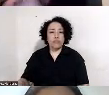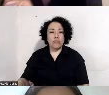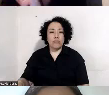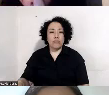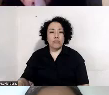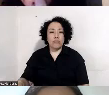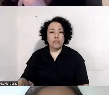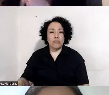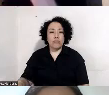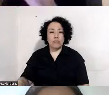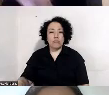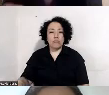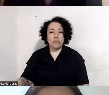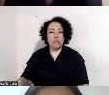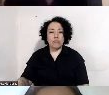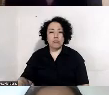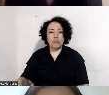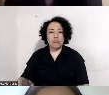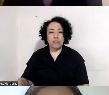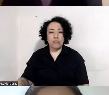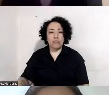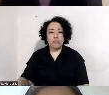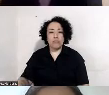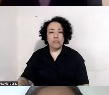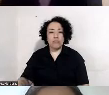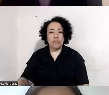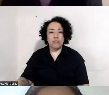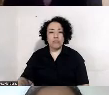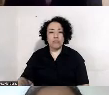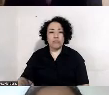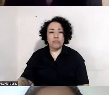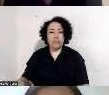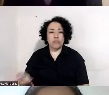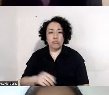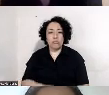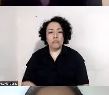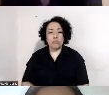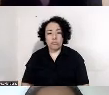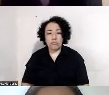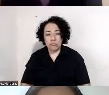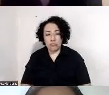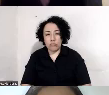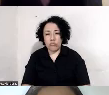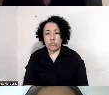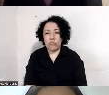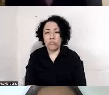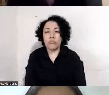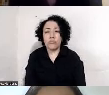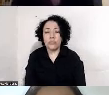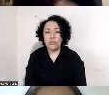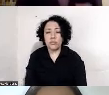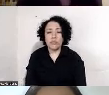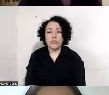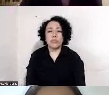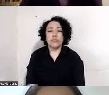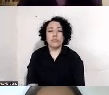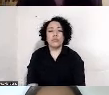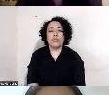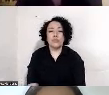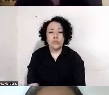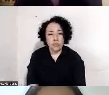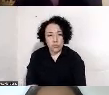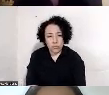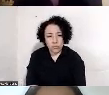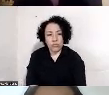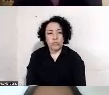work with others. And many of these students started their own clubs when there wasn't a club that worked well for them. They took a leadership